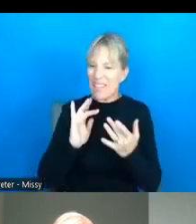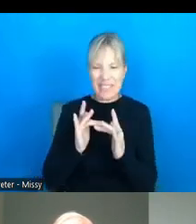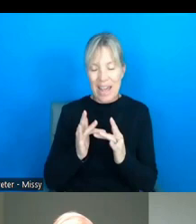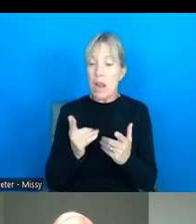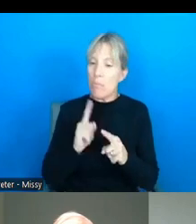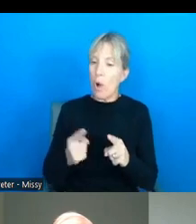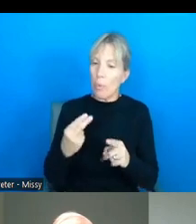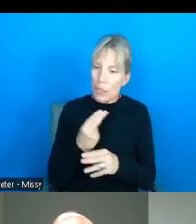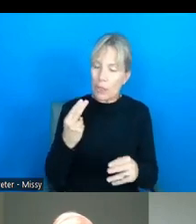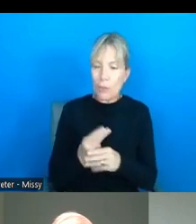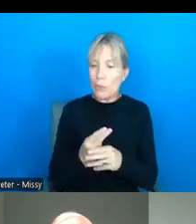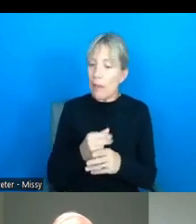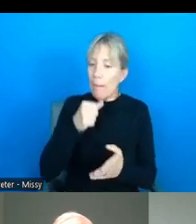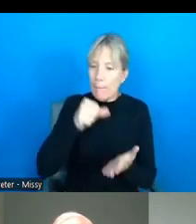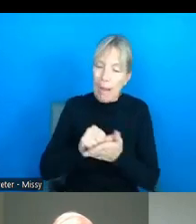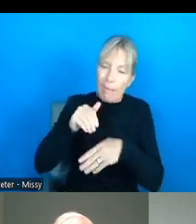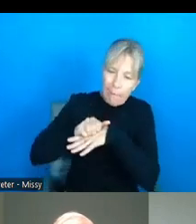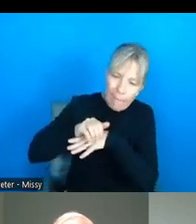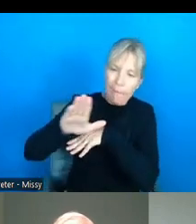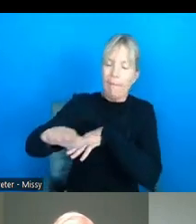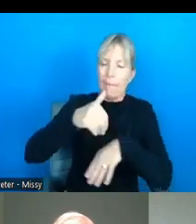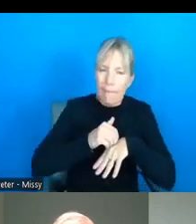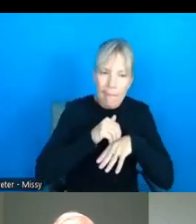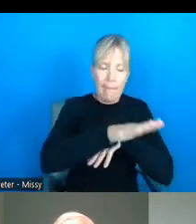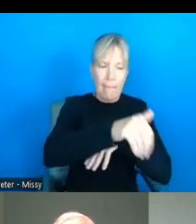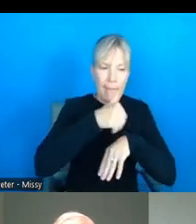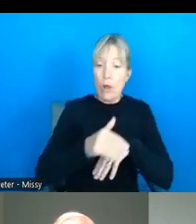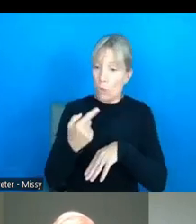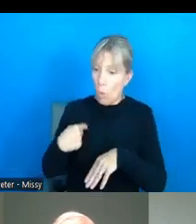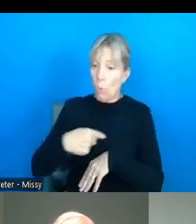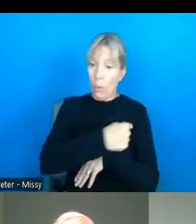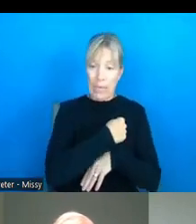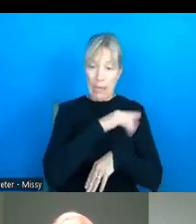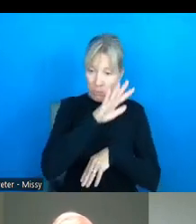we used the snail mail, and we were able to communicate.